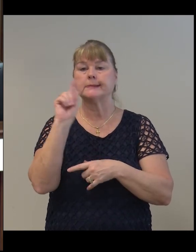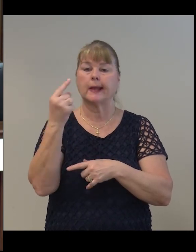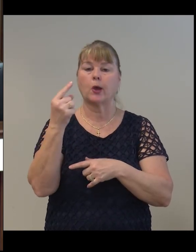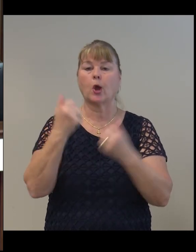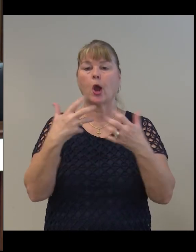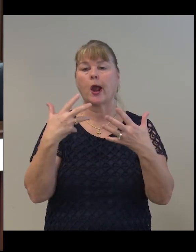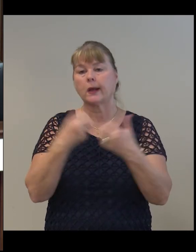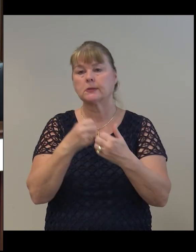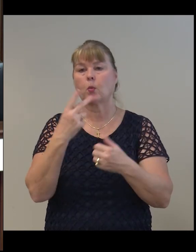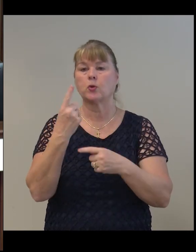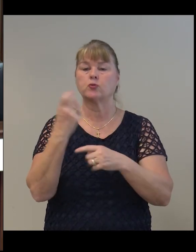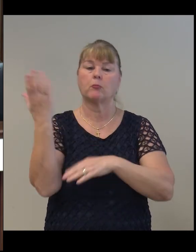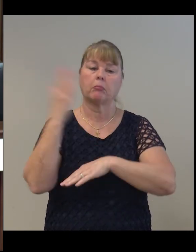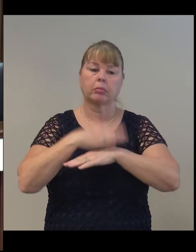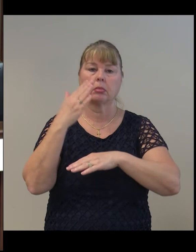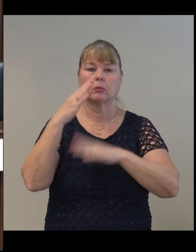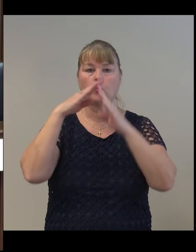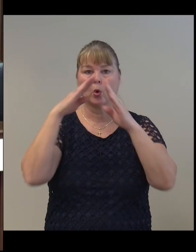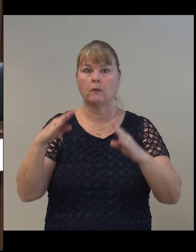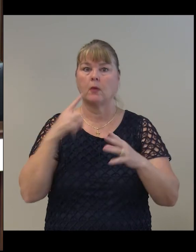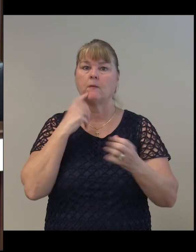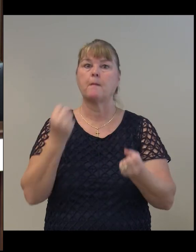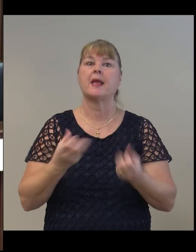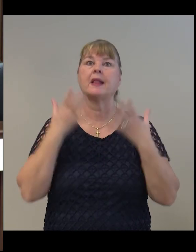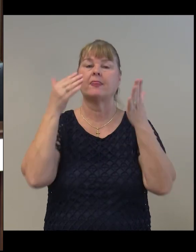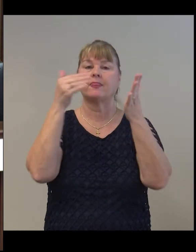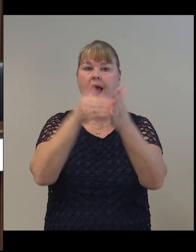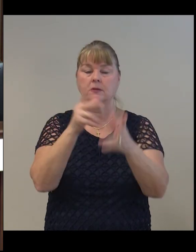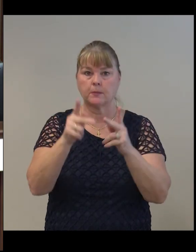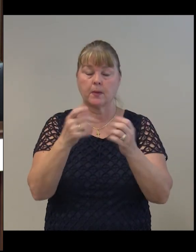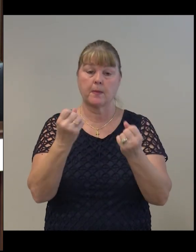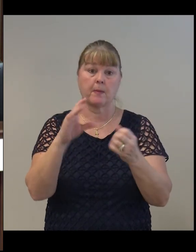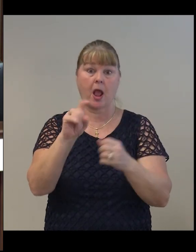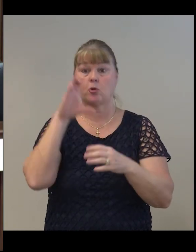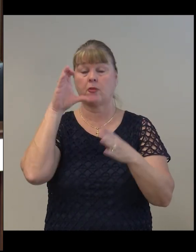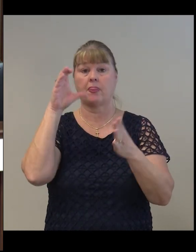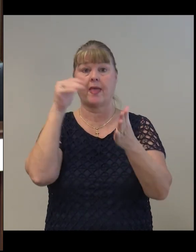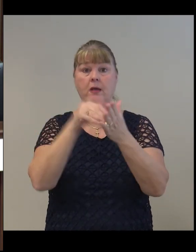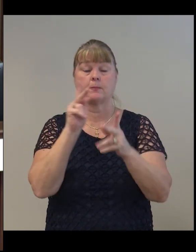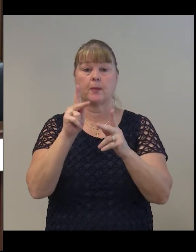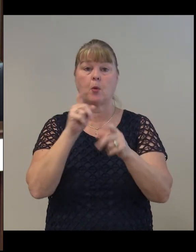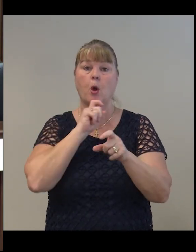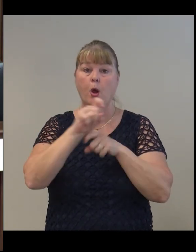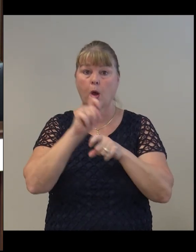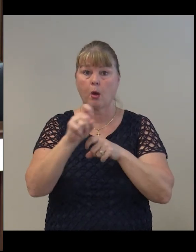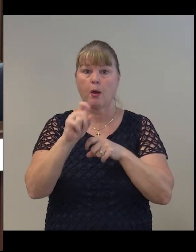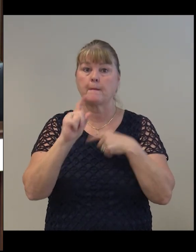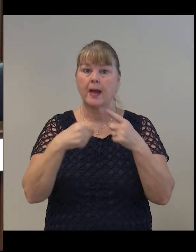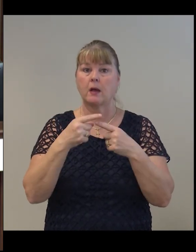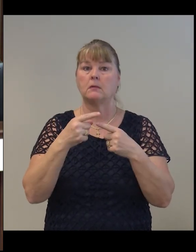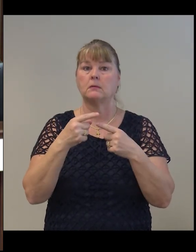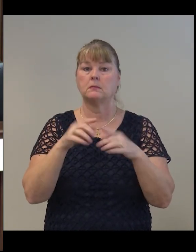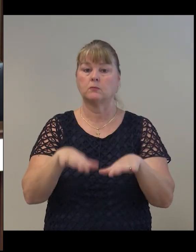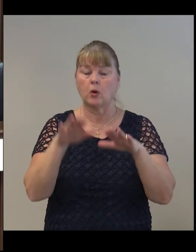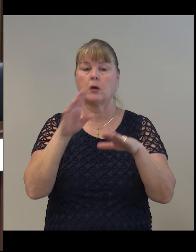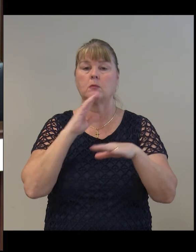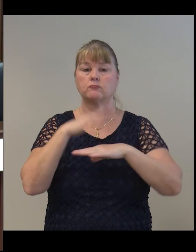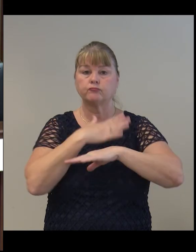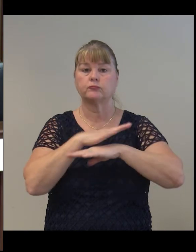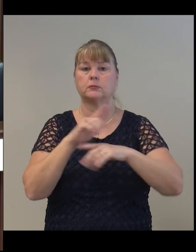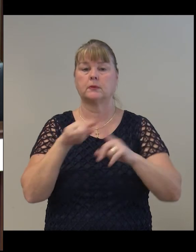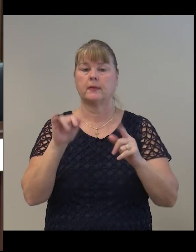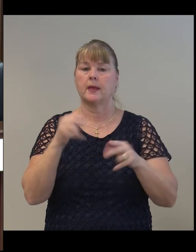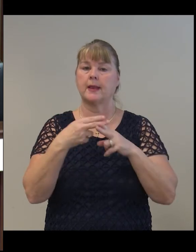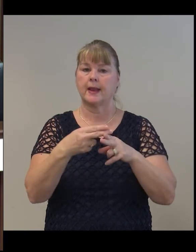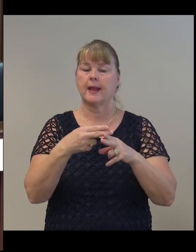car accident or one tree falling on a roof. They're going to have thousands, if not hundreds of thousands of people calling. So that's why they'll have some